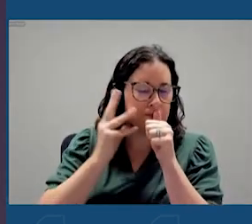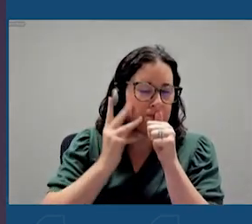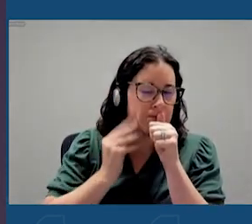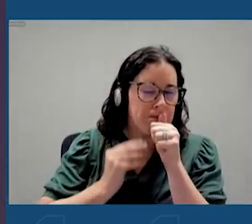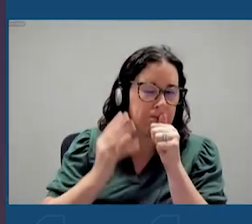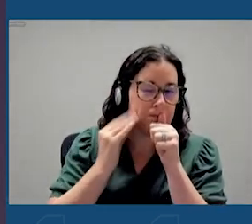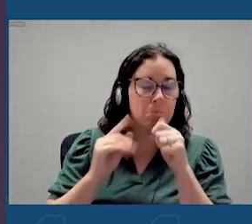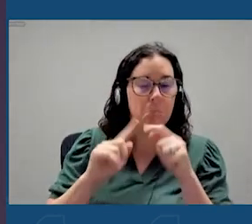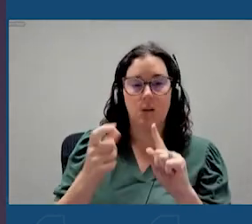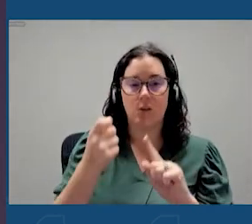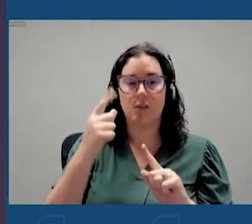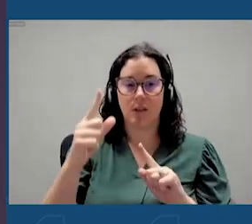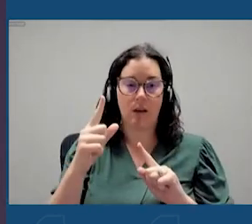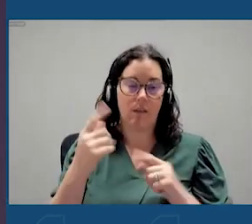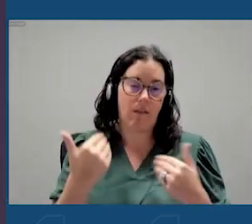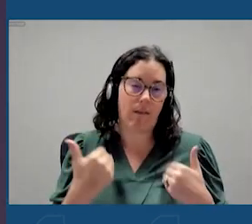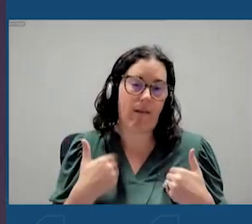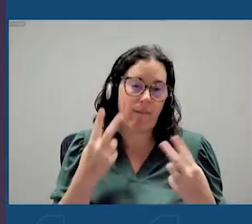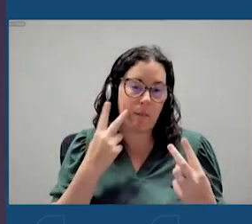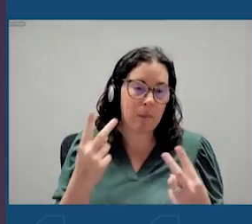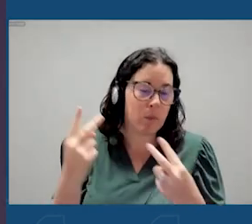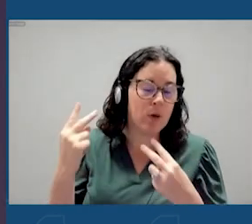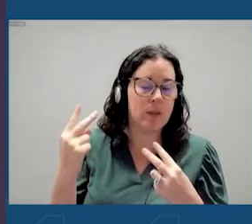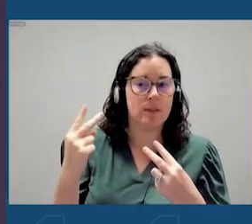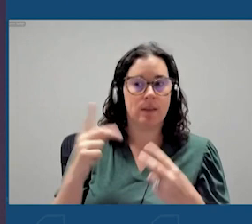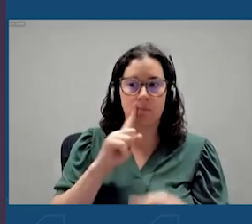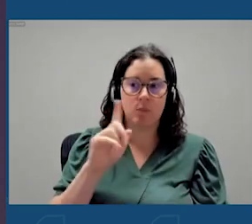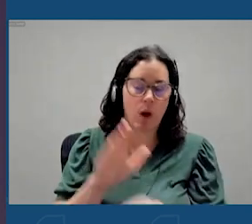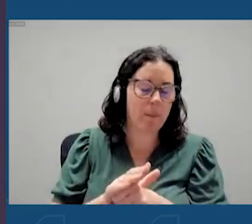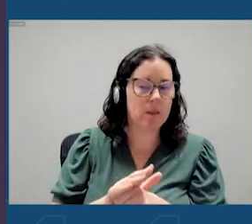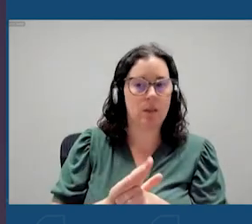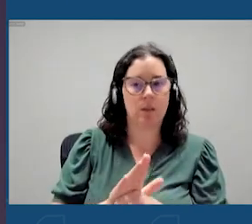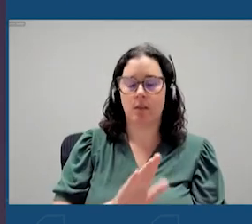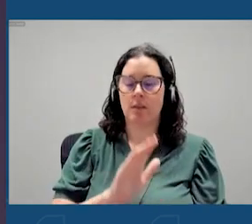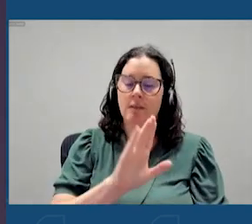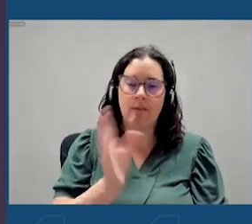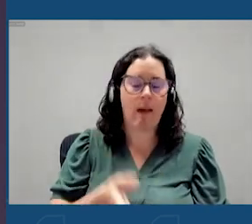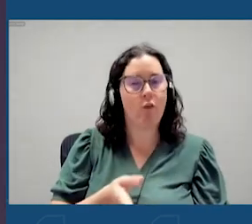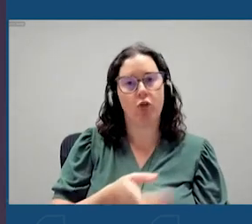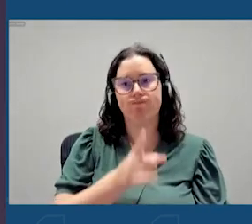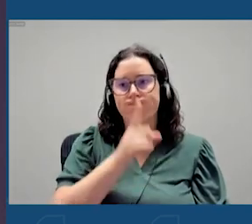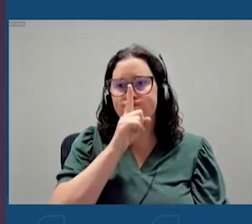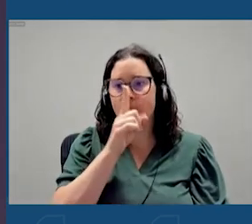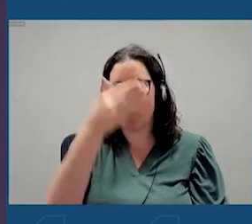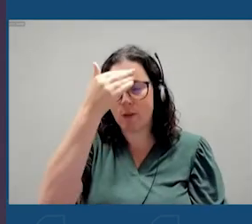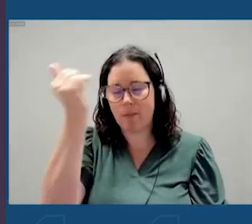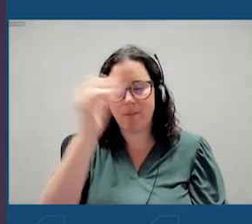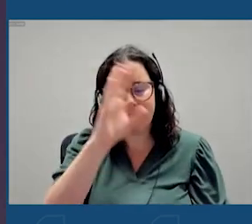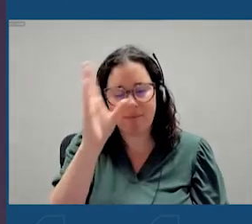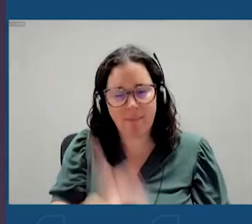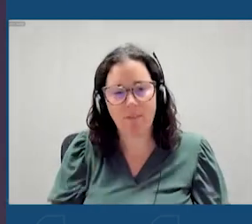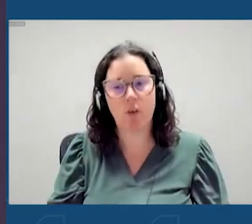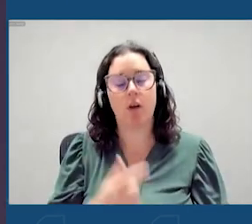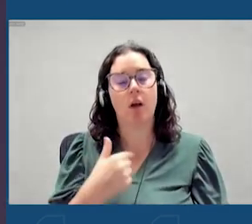memories, and the vow to never forget. And as I was walking down the hall coming in here this morning, one of